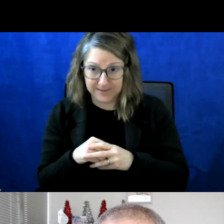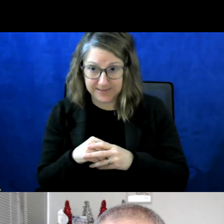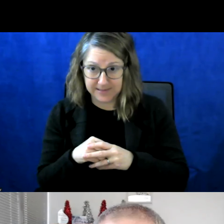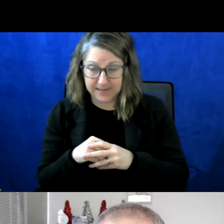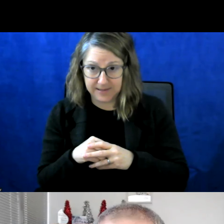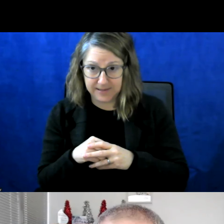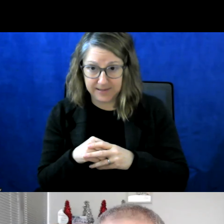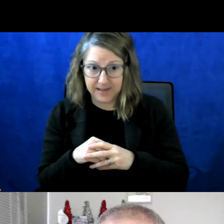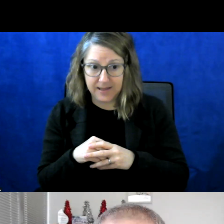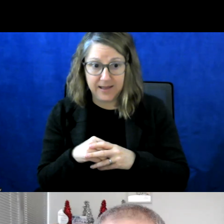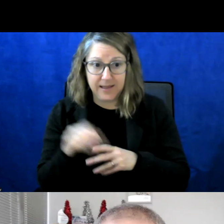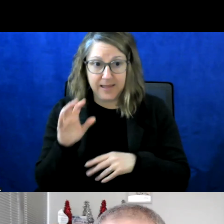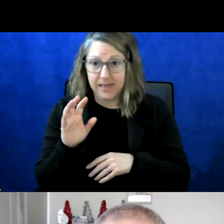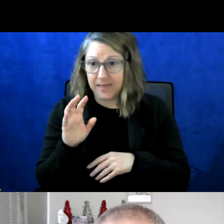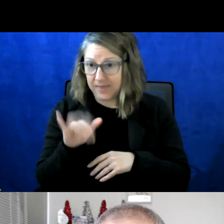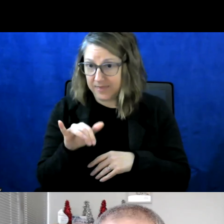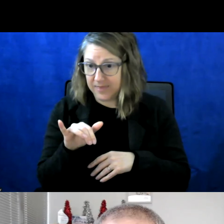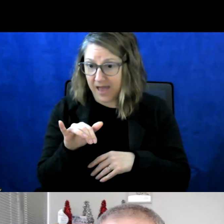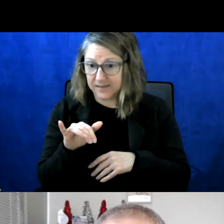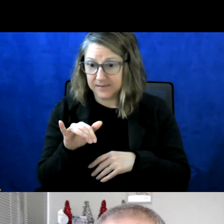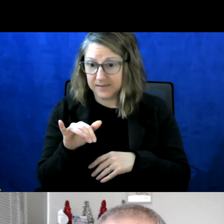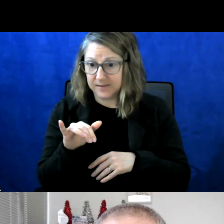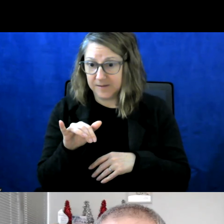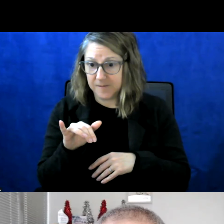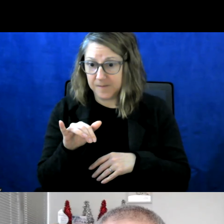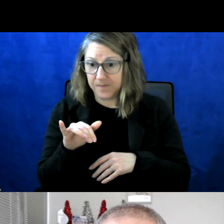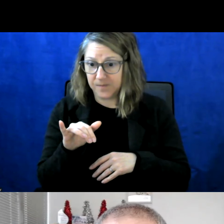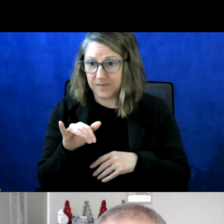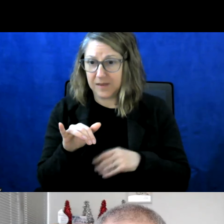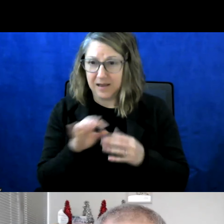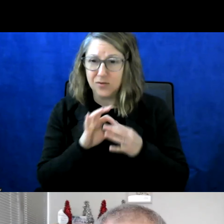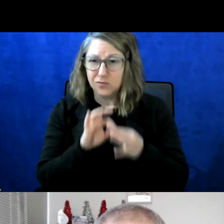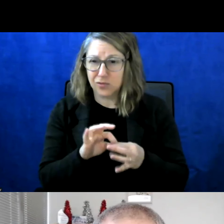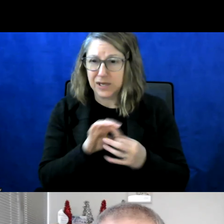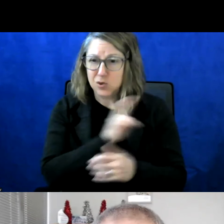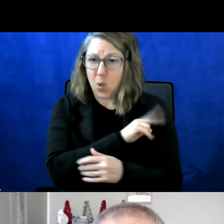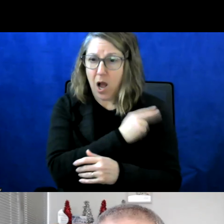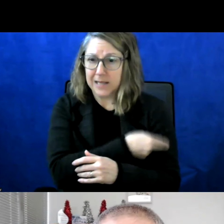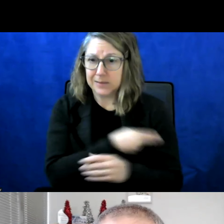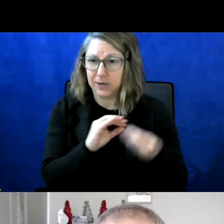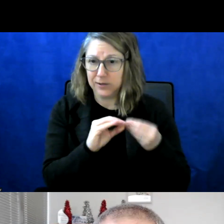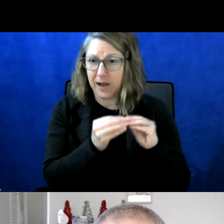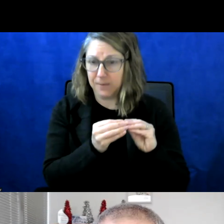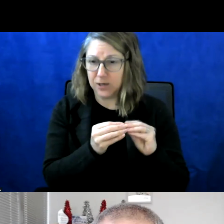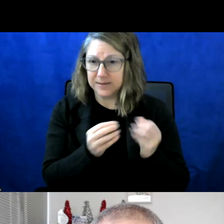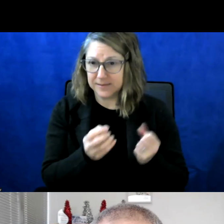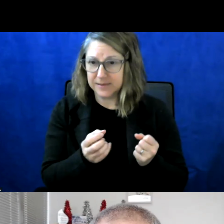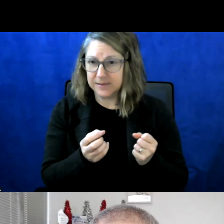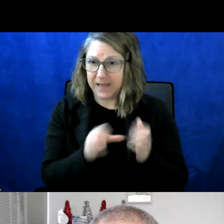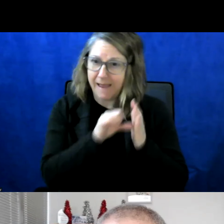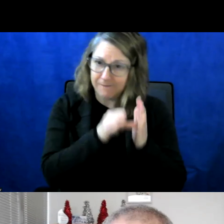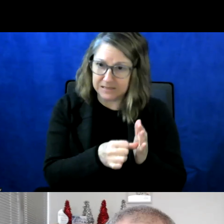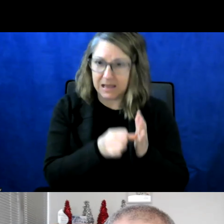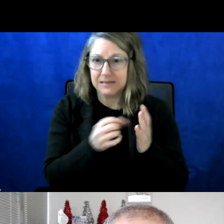Community levels is based primarily on hospitalizations. It gives a lot of weight to